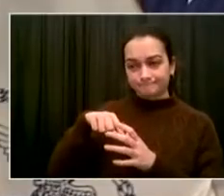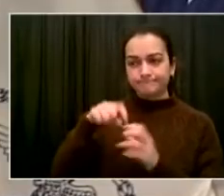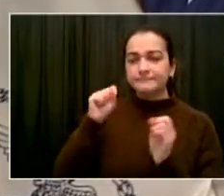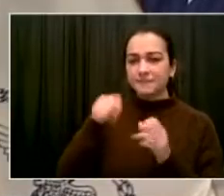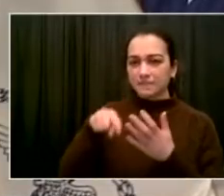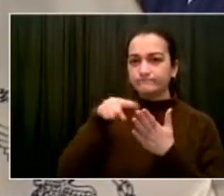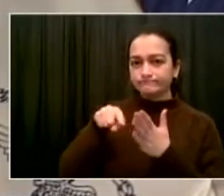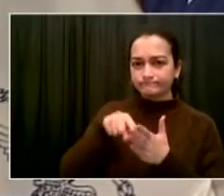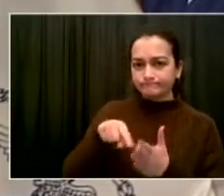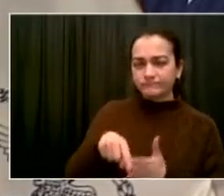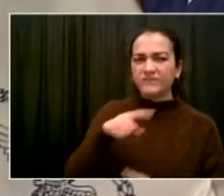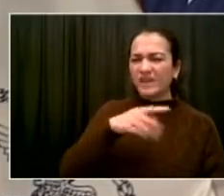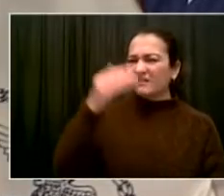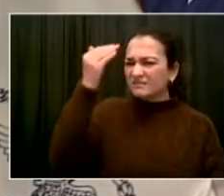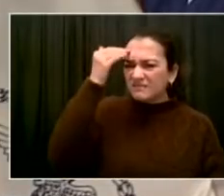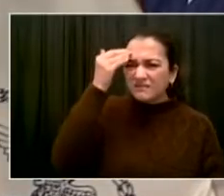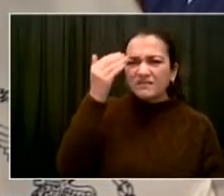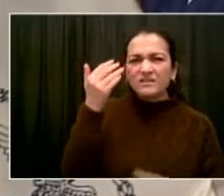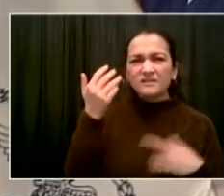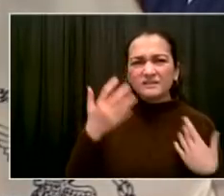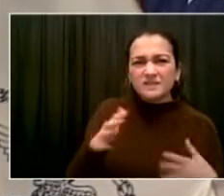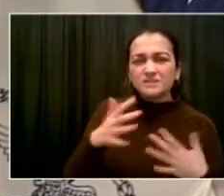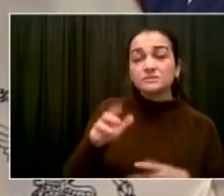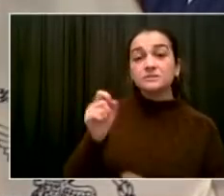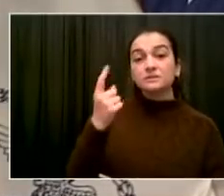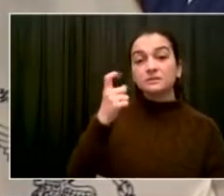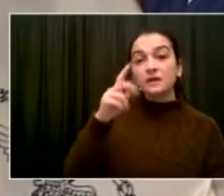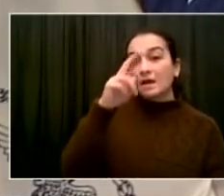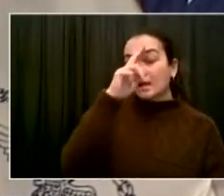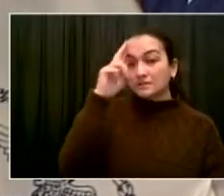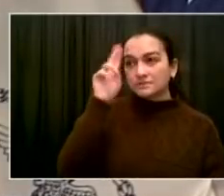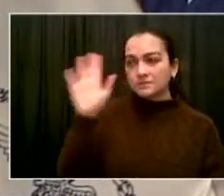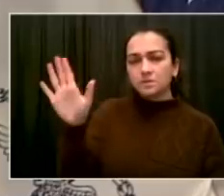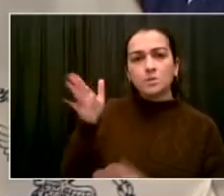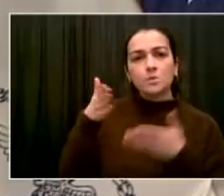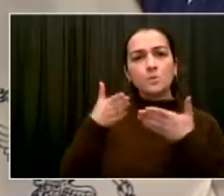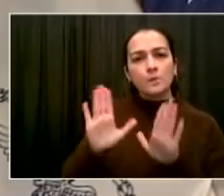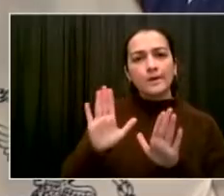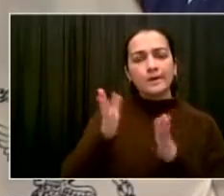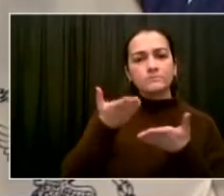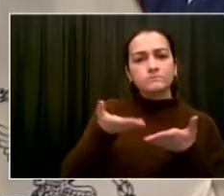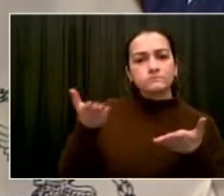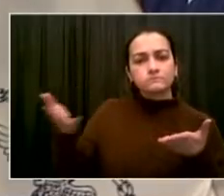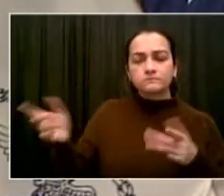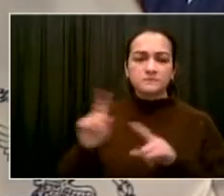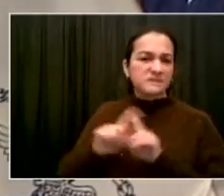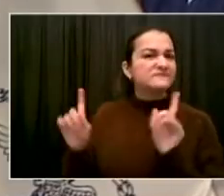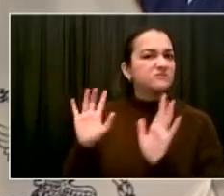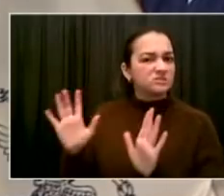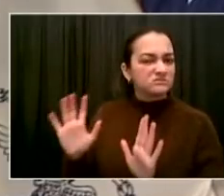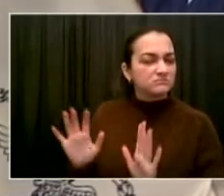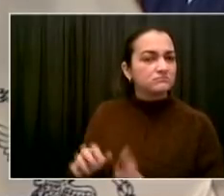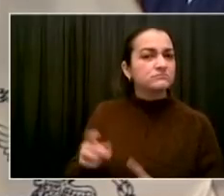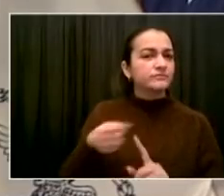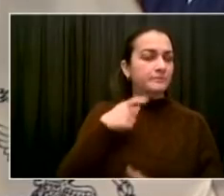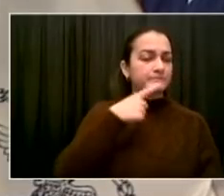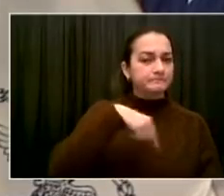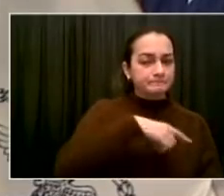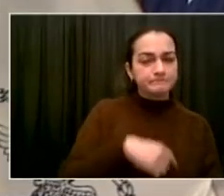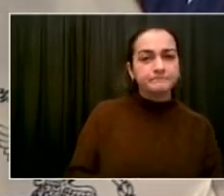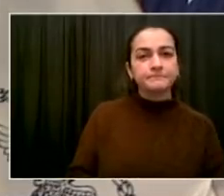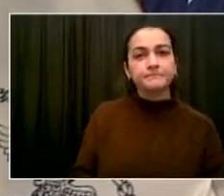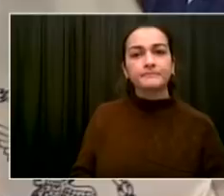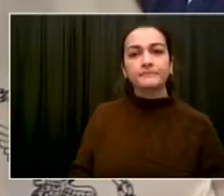in the hospitals of the ability to handle COVID cases, a much more agile response than we were able to